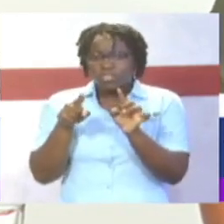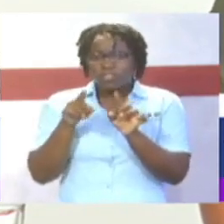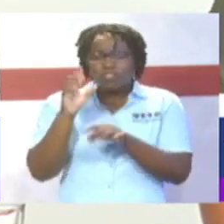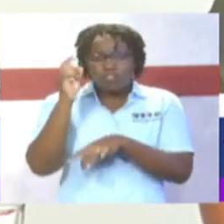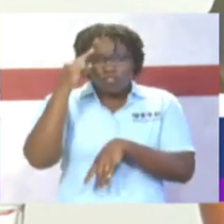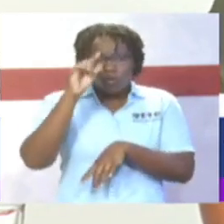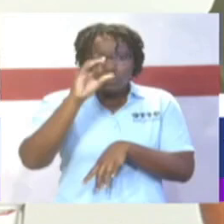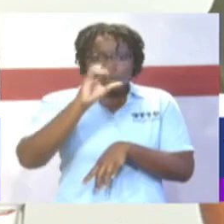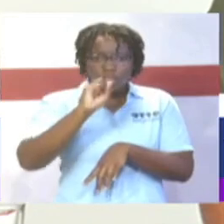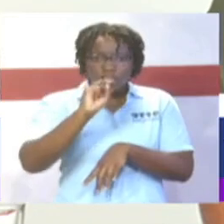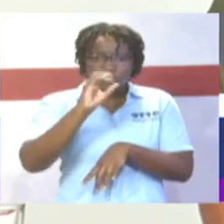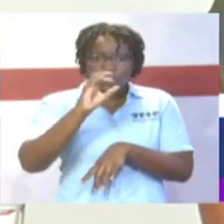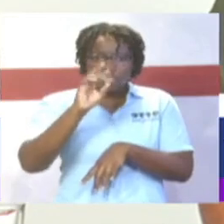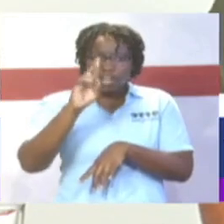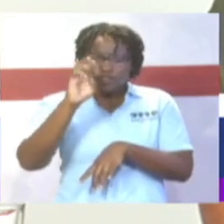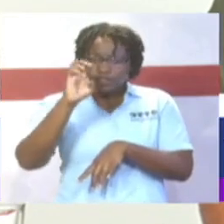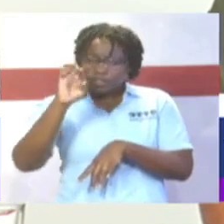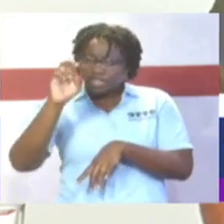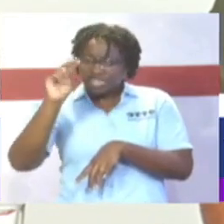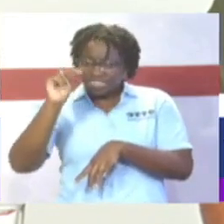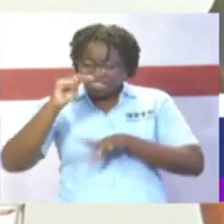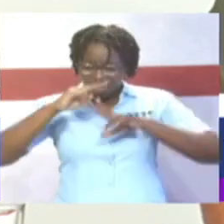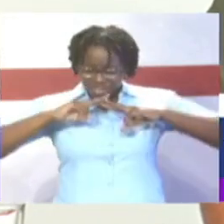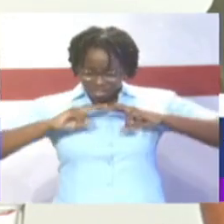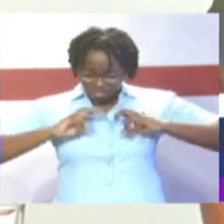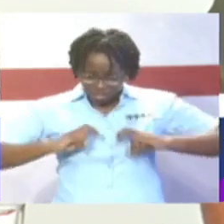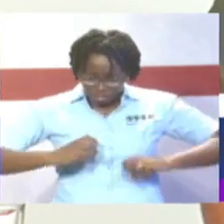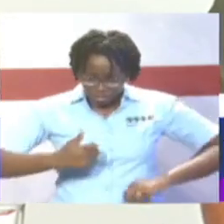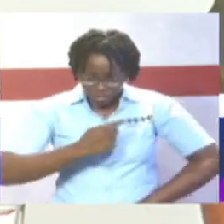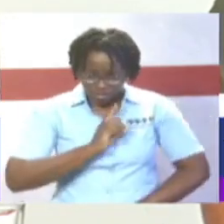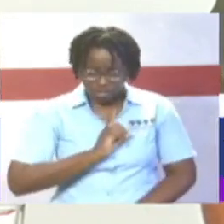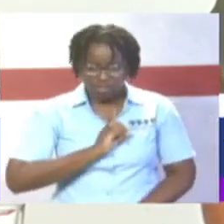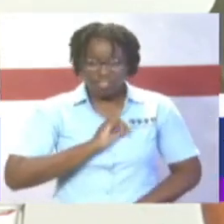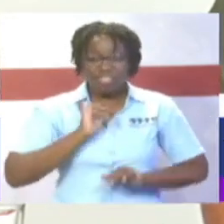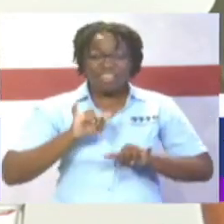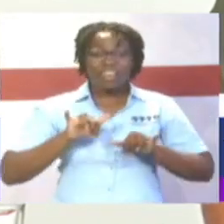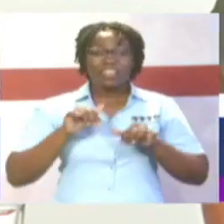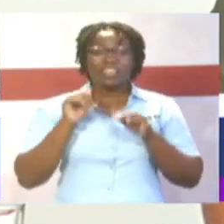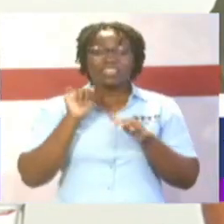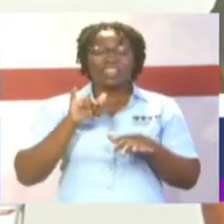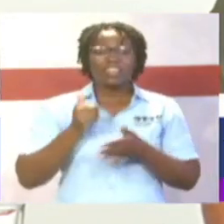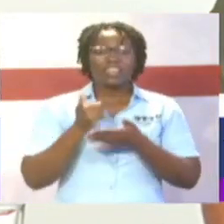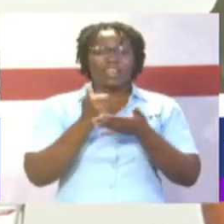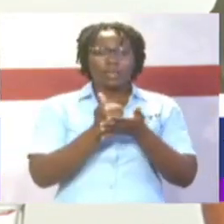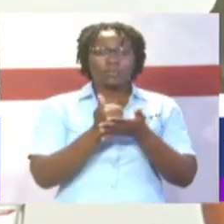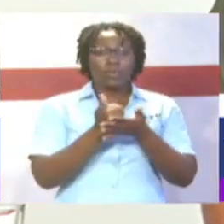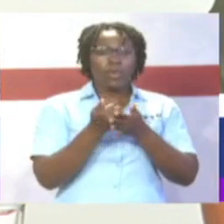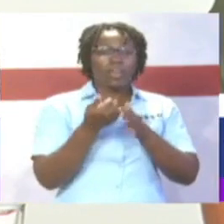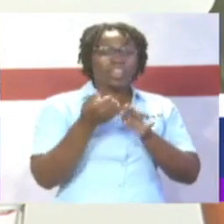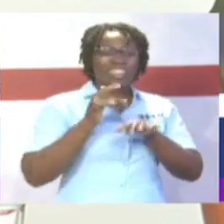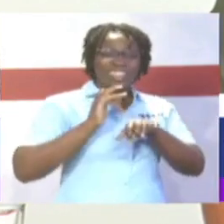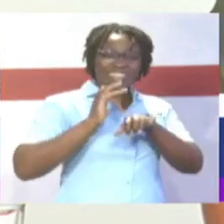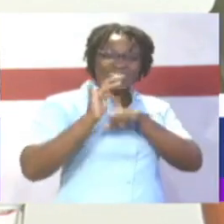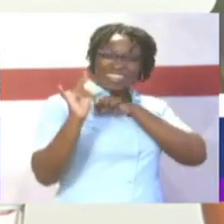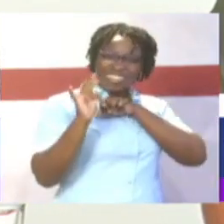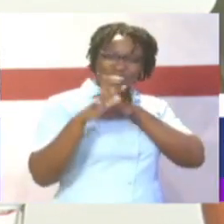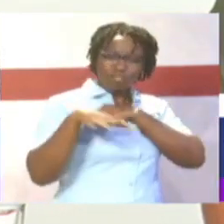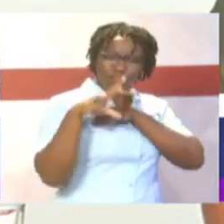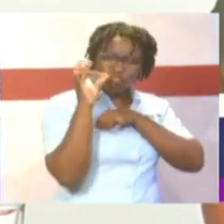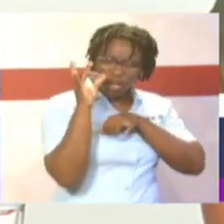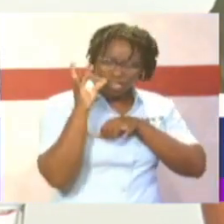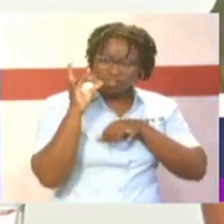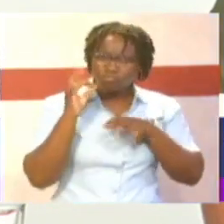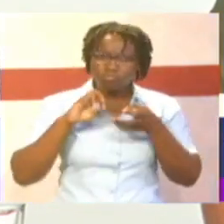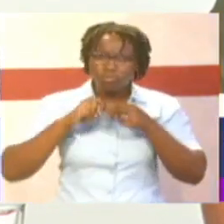allows for early detection, and along with maintaining healthy lifestyles, it will allow for an increase in survivorship, our best